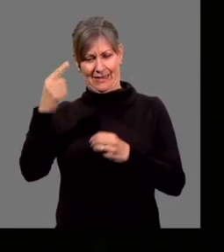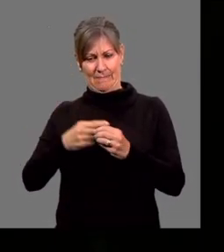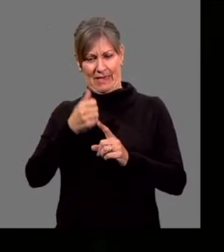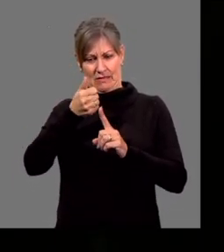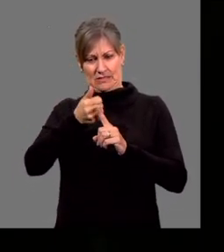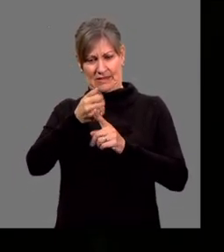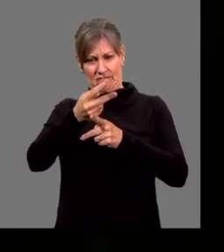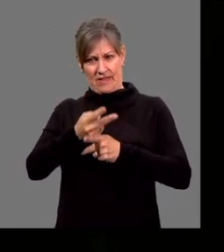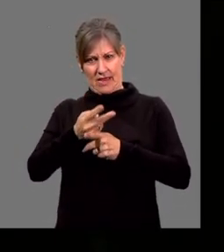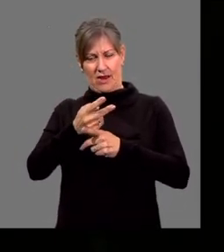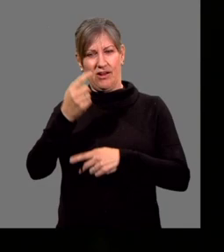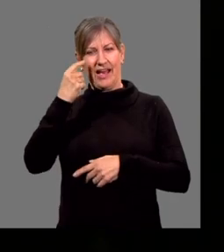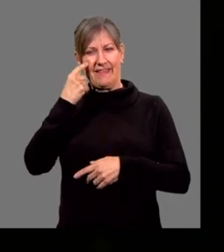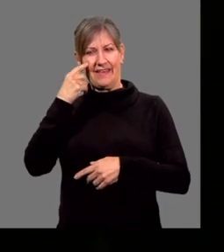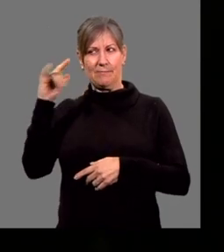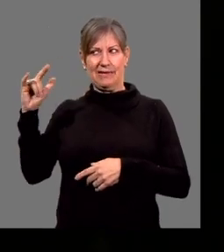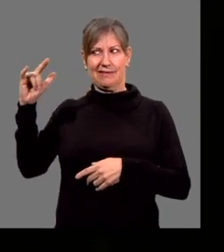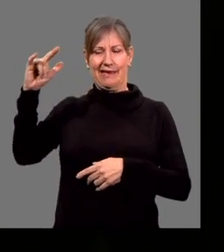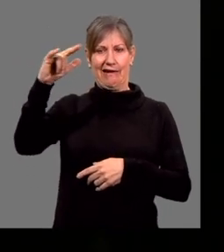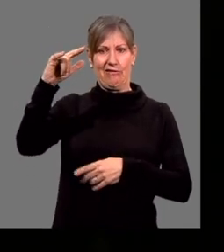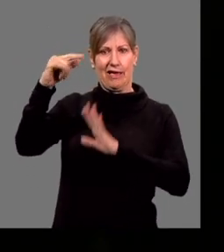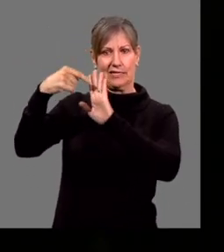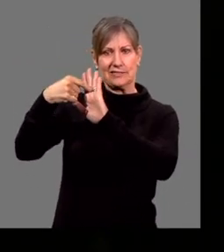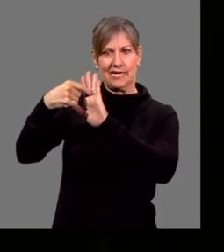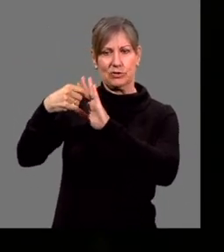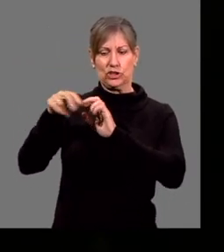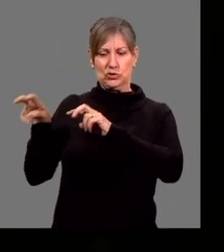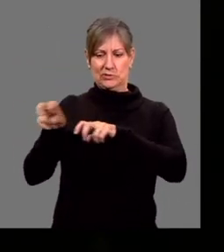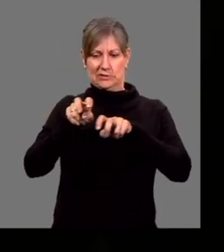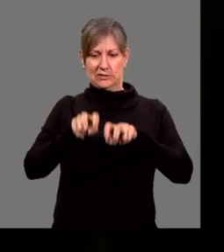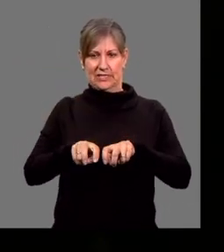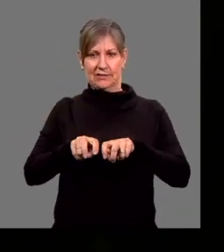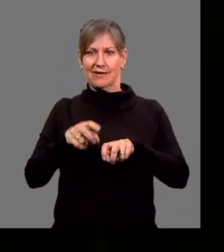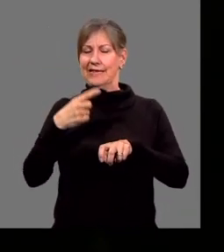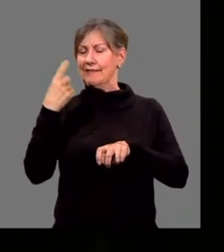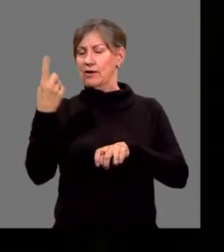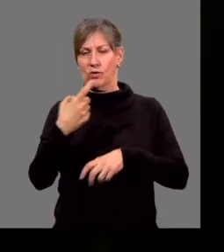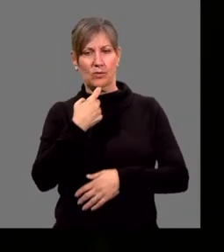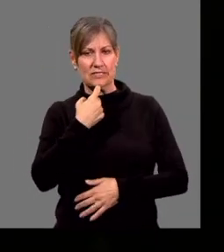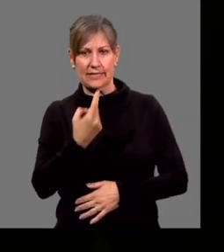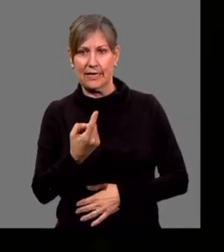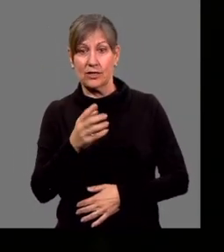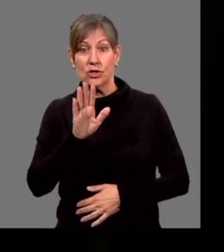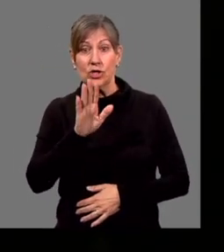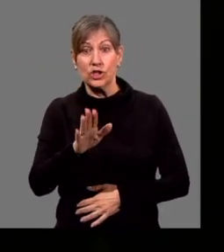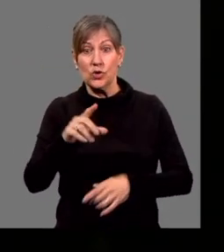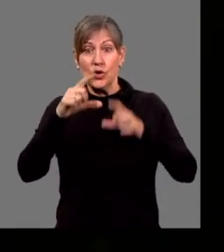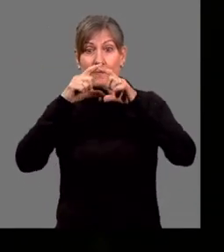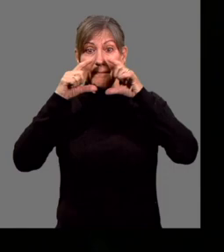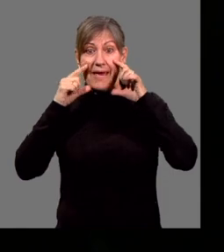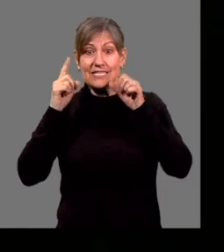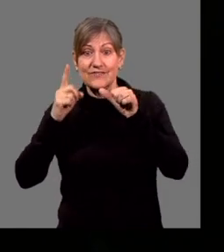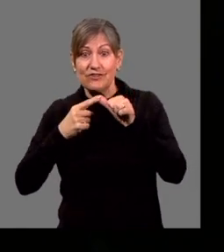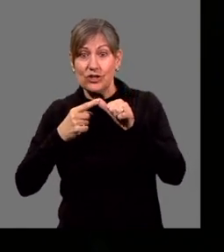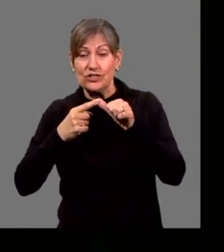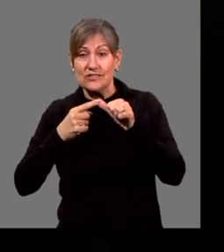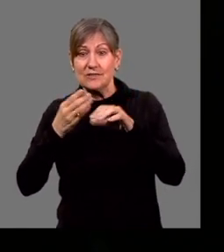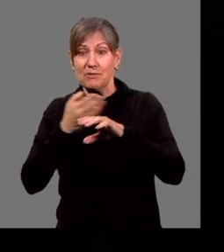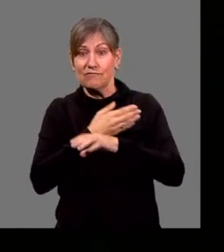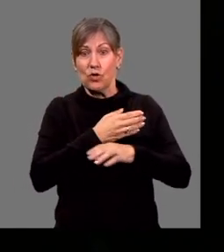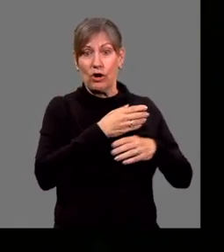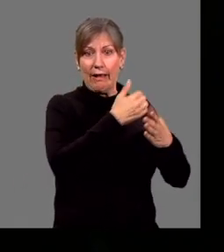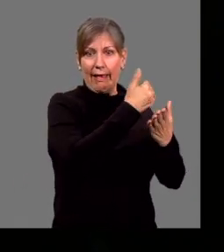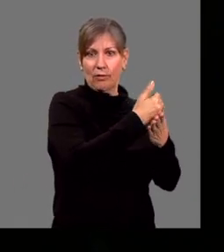about self-care, I can't help but think of the airline example where when you sit down in your seat, they will always tell you to put your mask on first